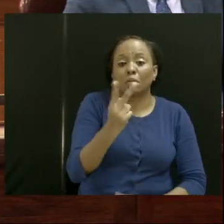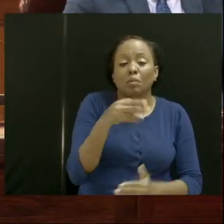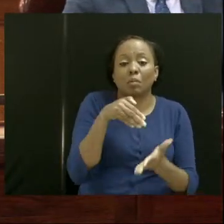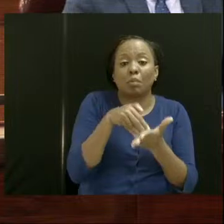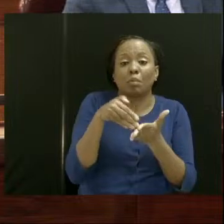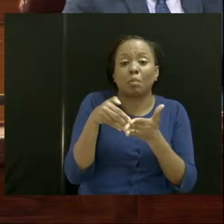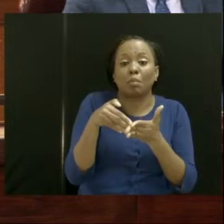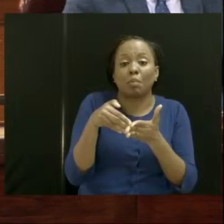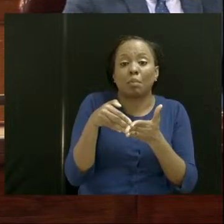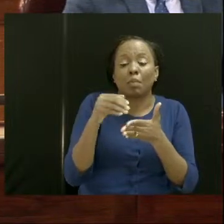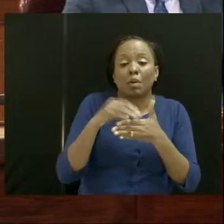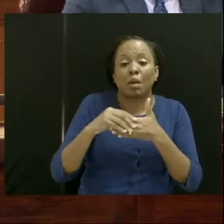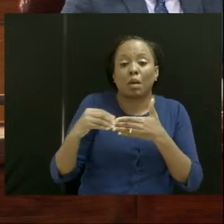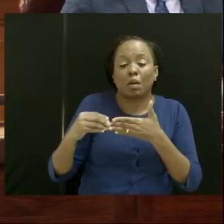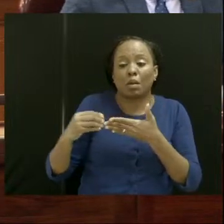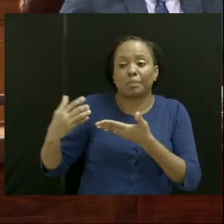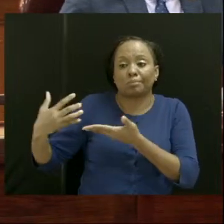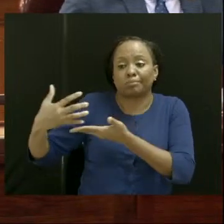intake projected.